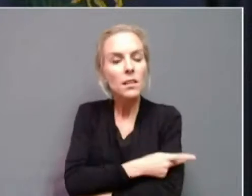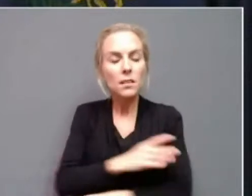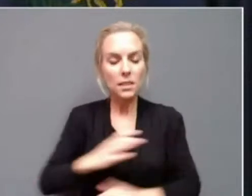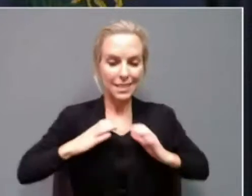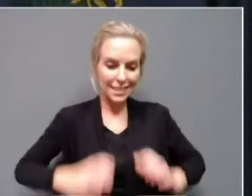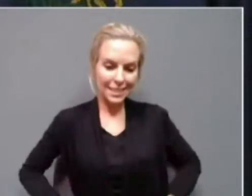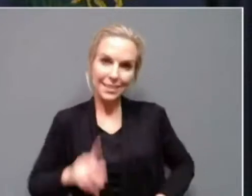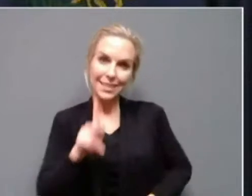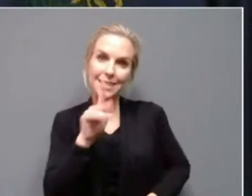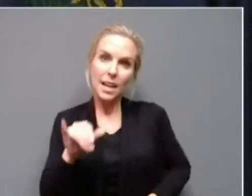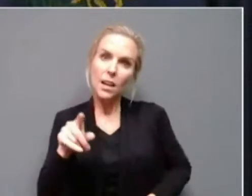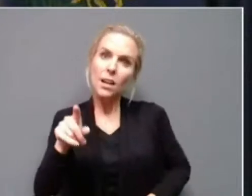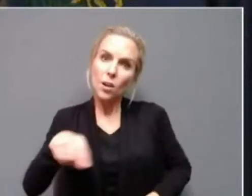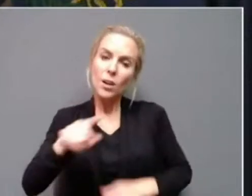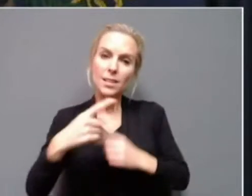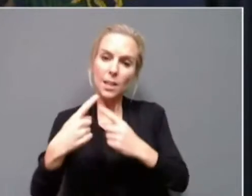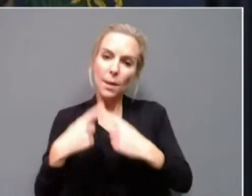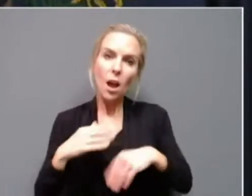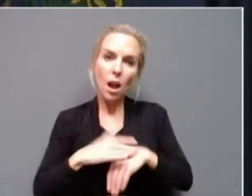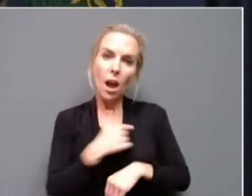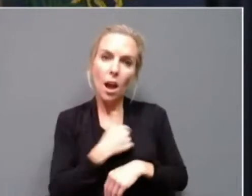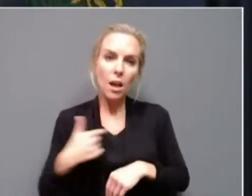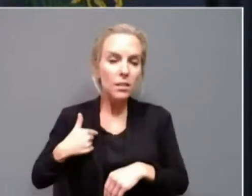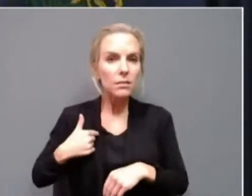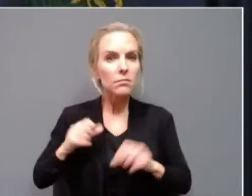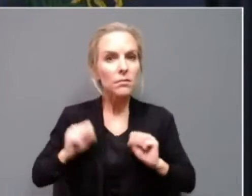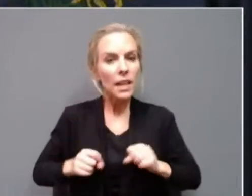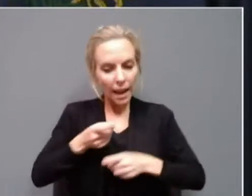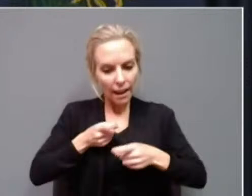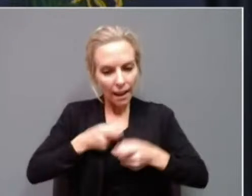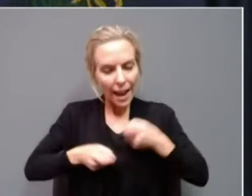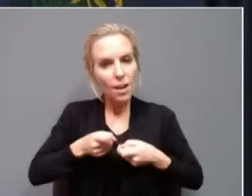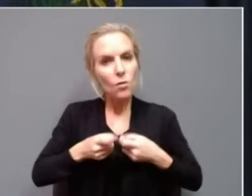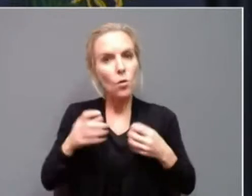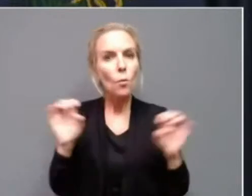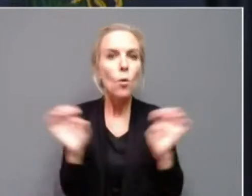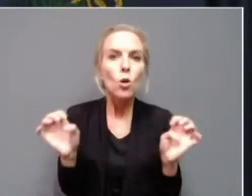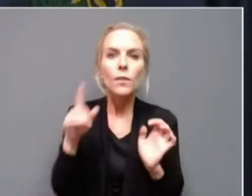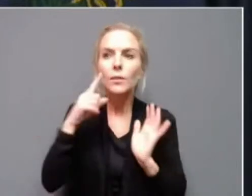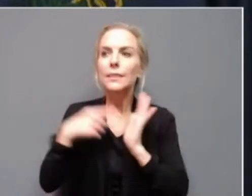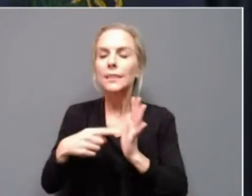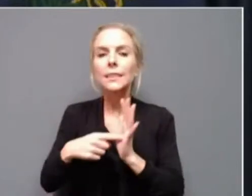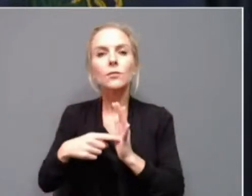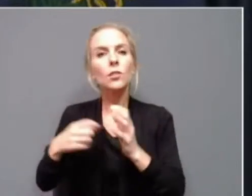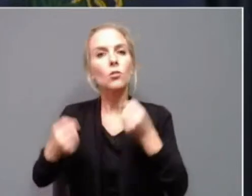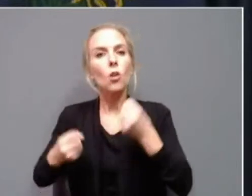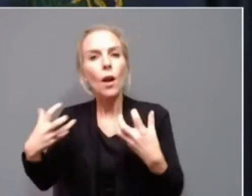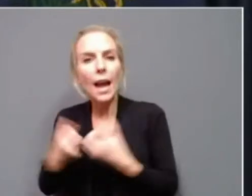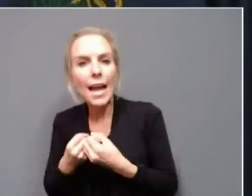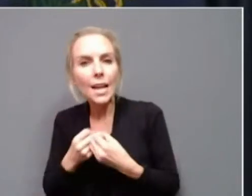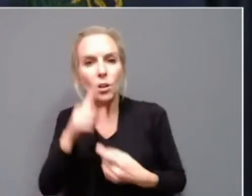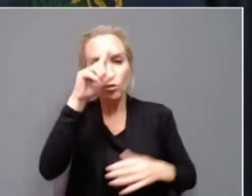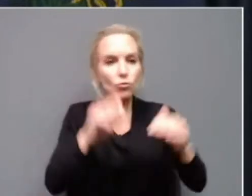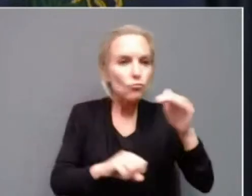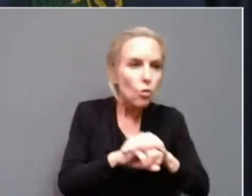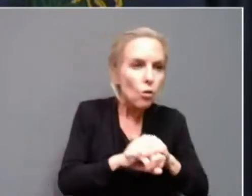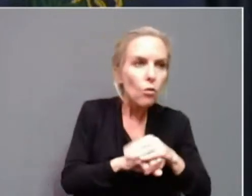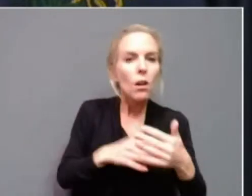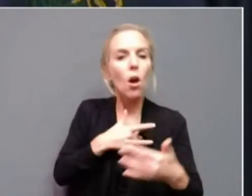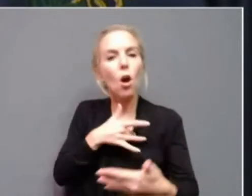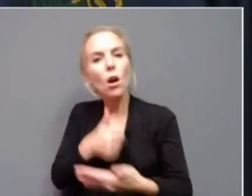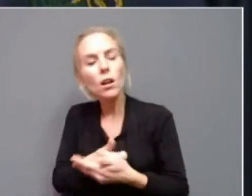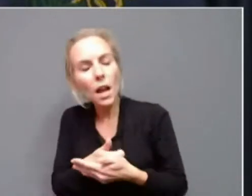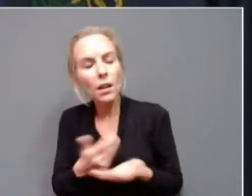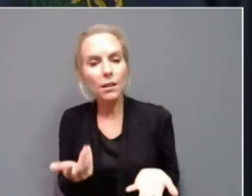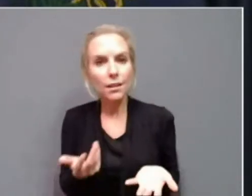on us to be able to handle emergencies, car accidents, strokes, and heart attacks. And we